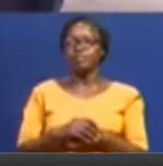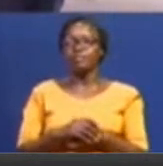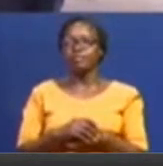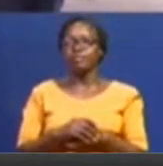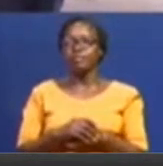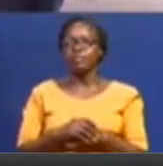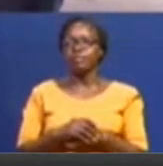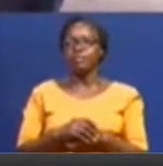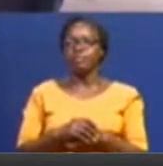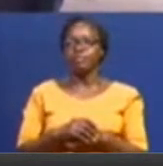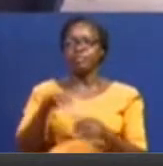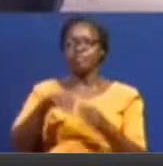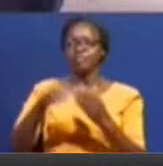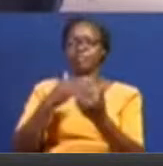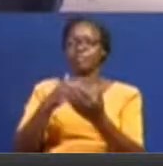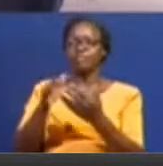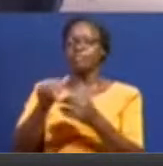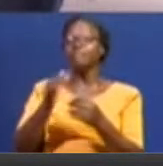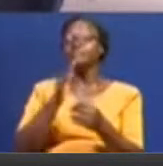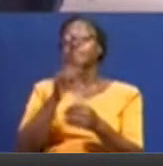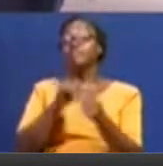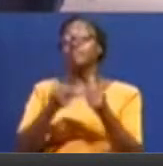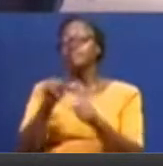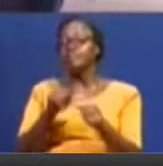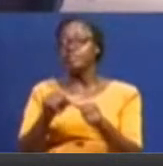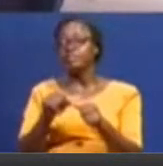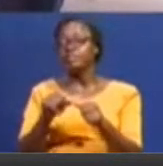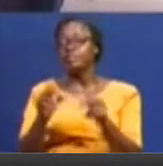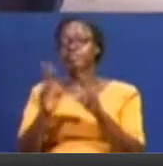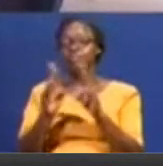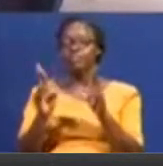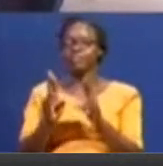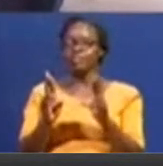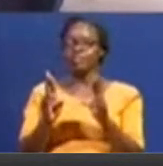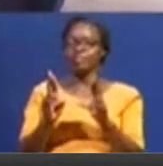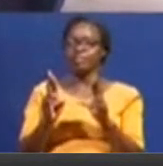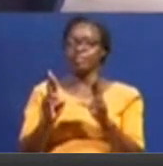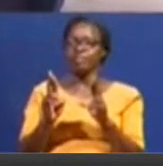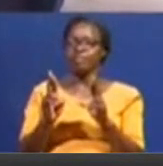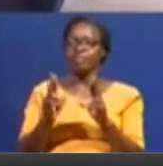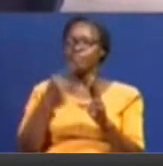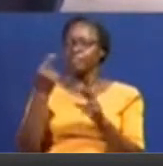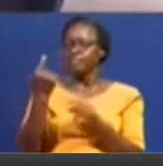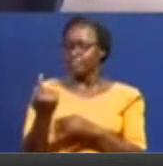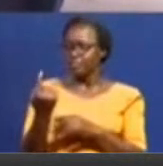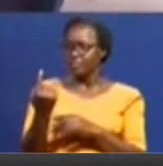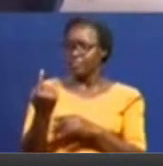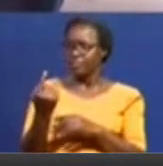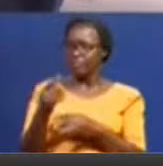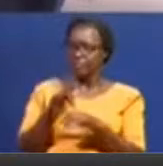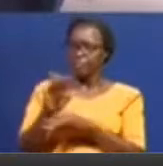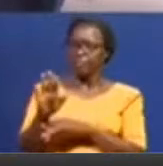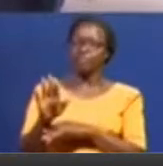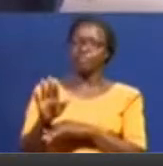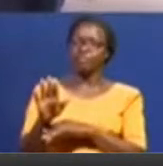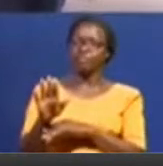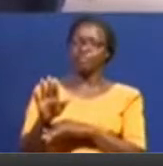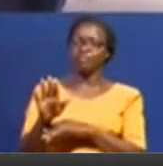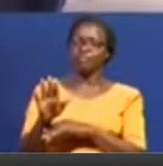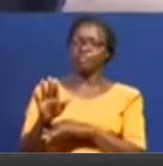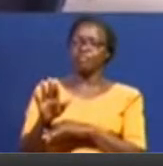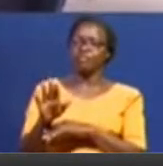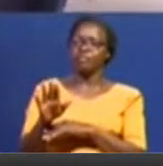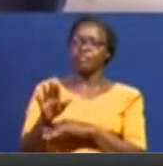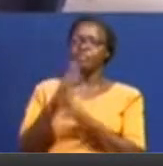in the framework that we have spoken about? You have already mentioned one, the transmission of